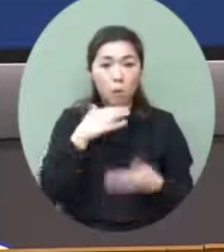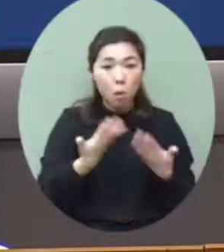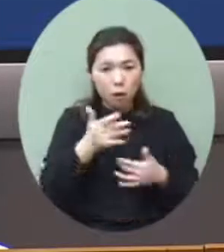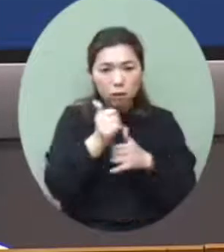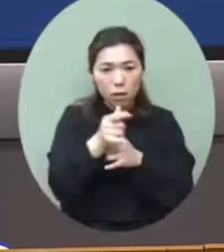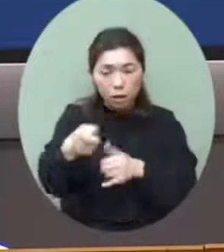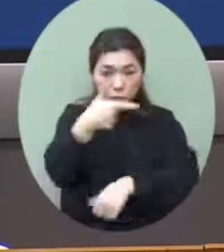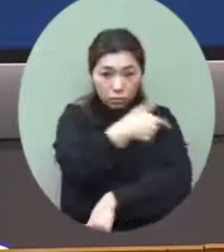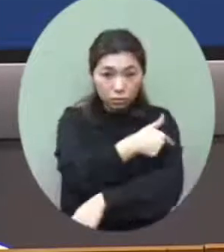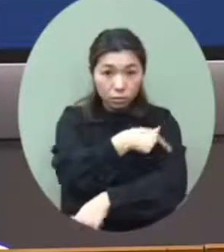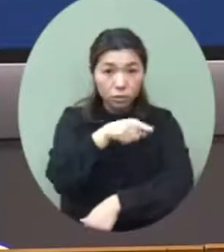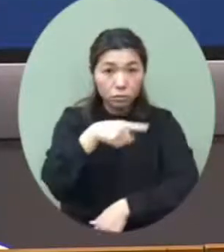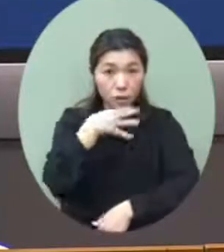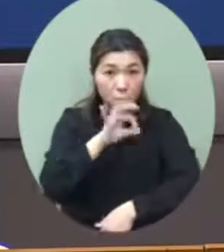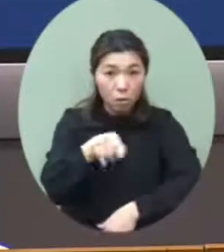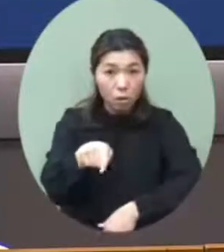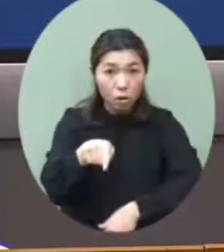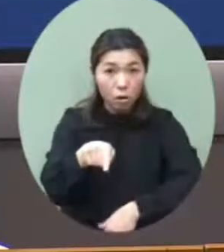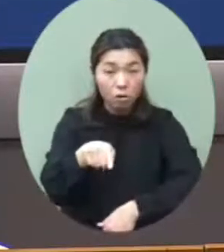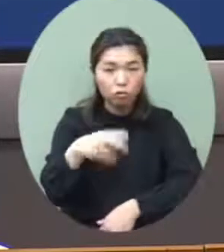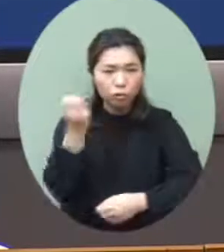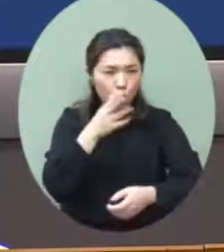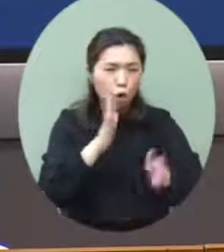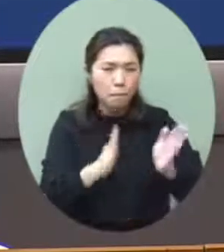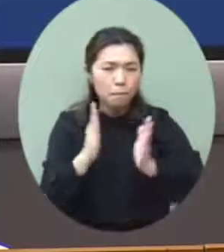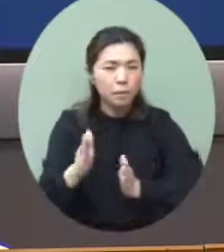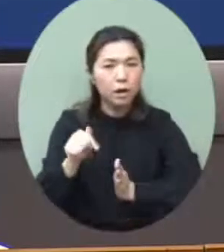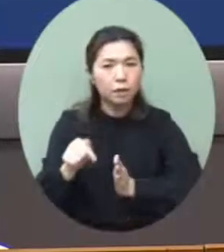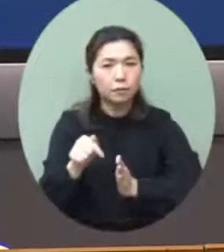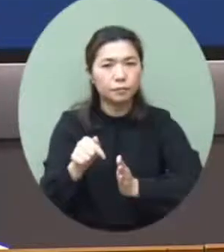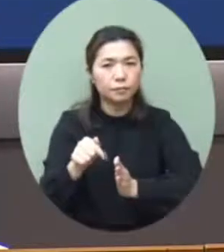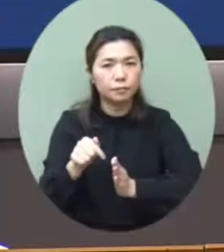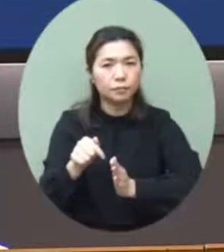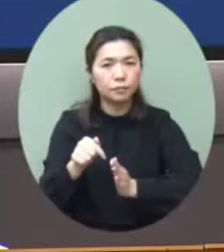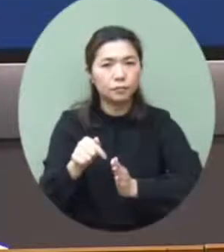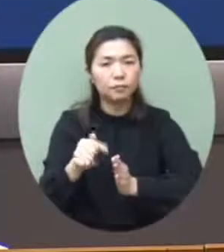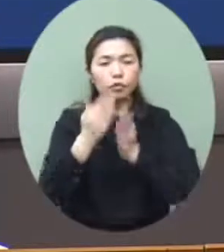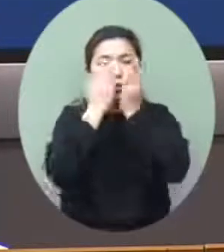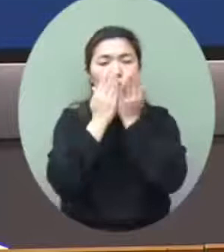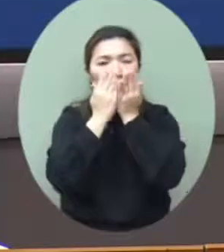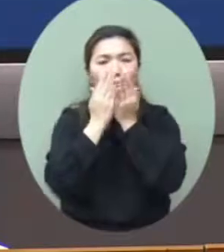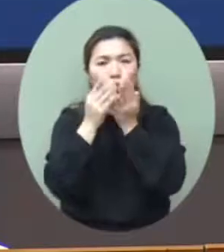because children have the right to education. But then